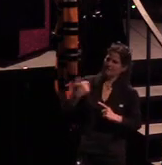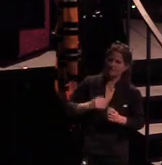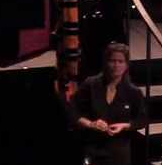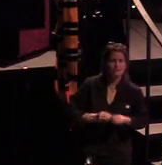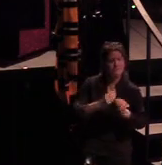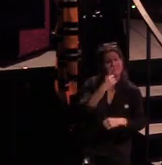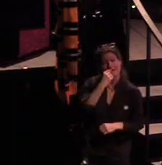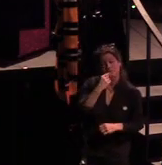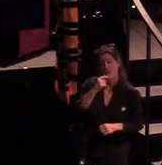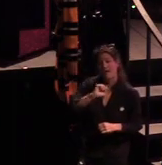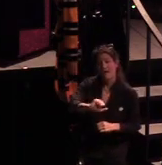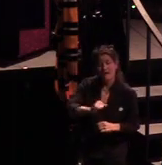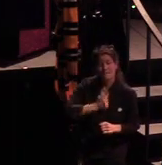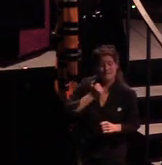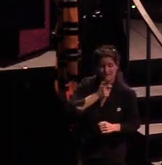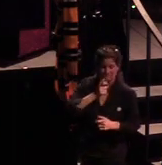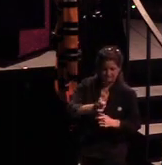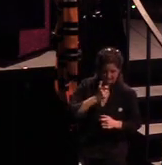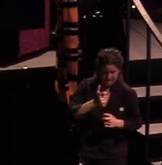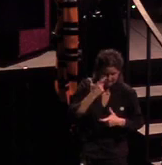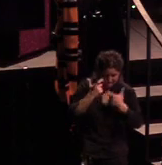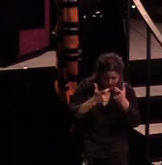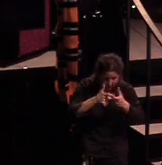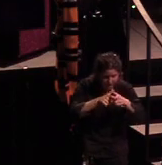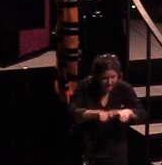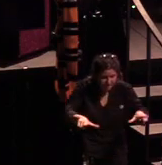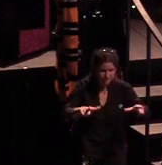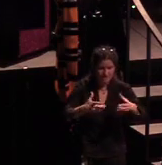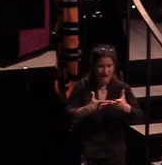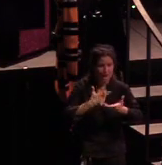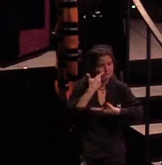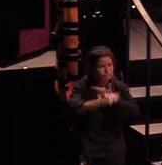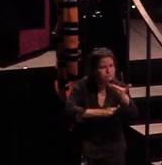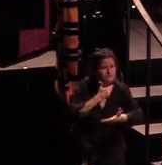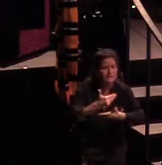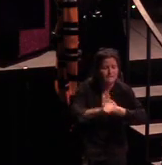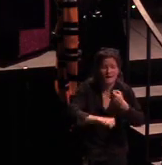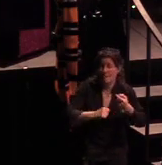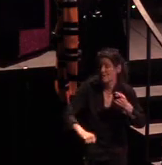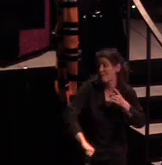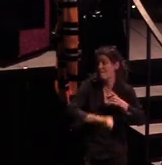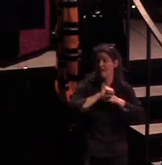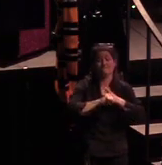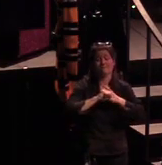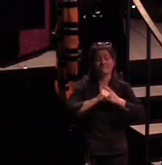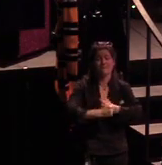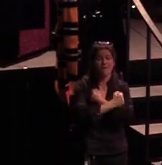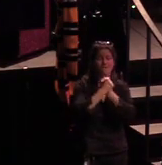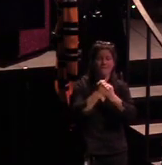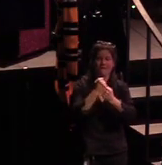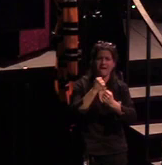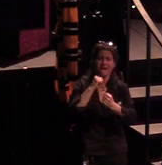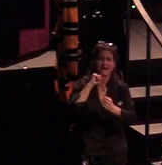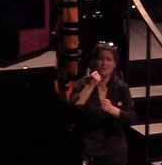and confidence to talk about them biscuit has had a more powerful impact than I could ever have imagined